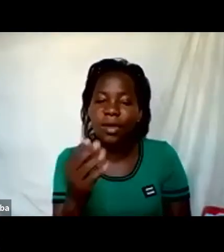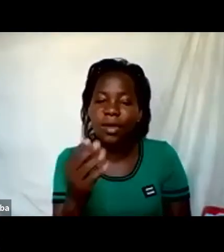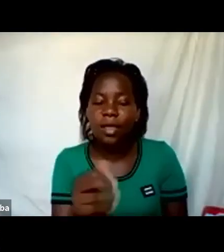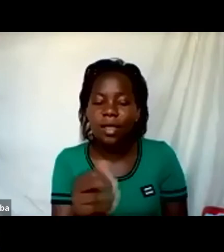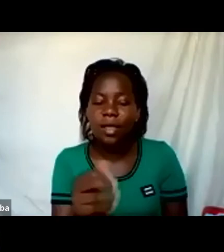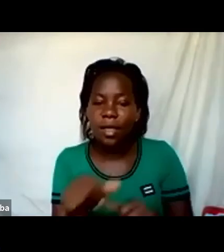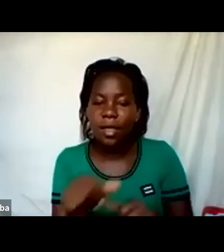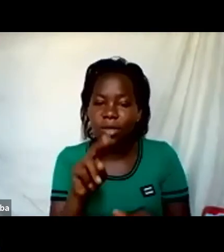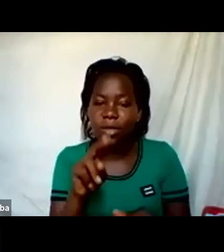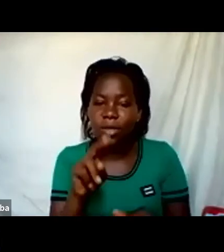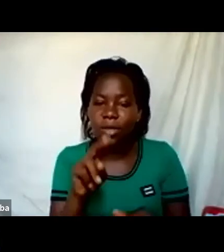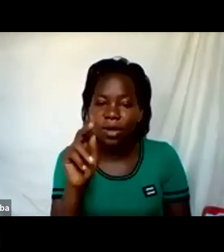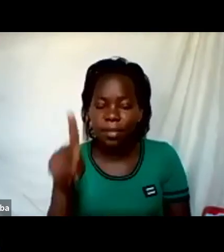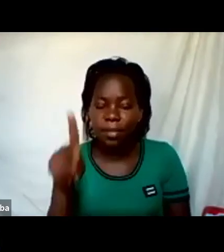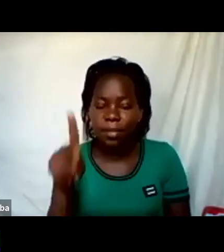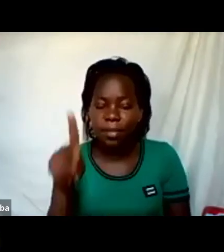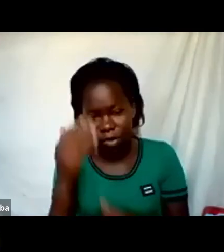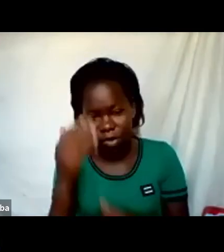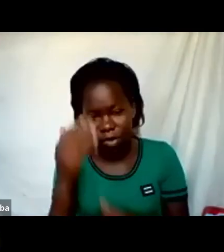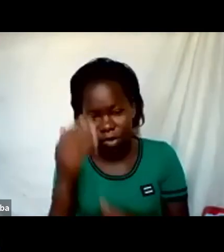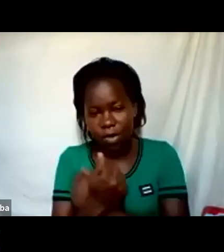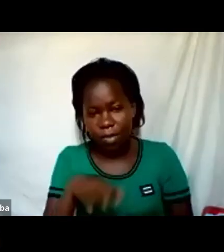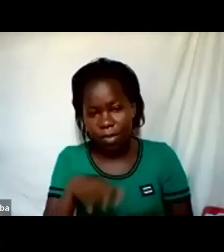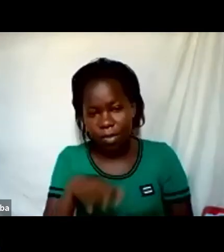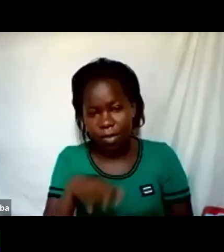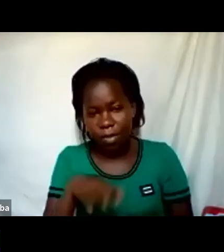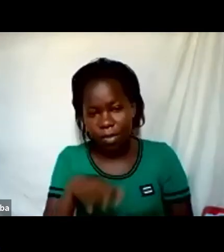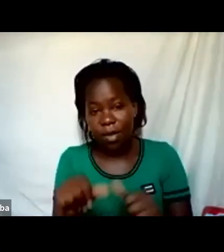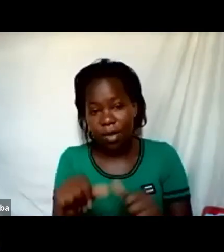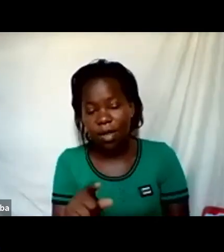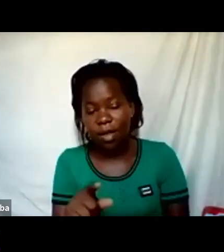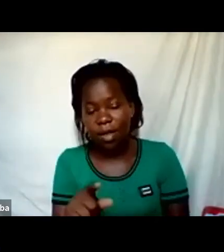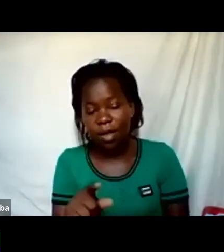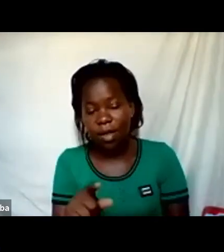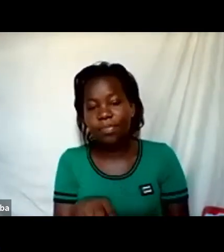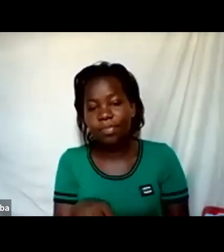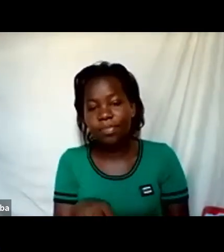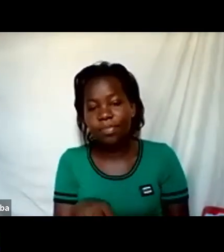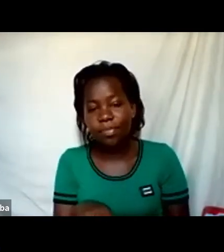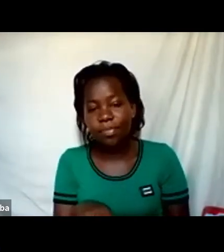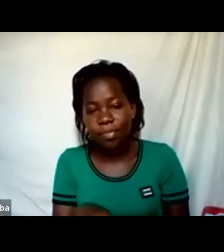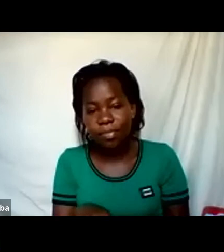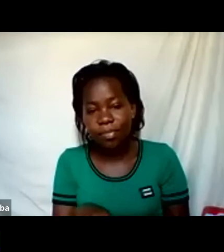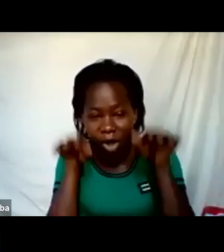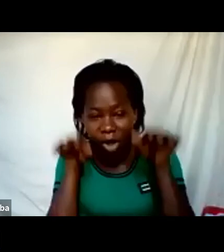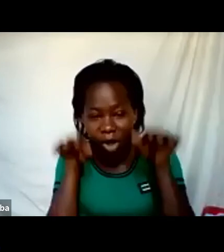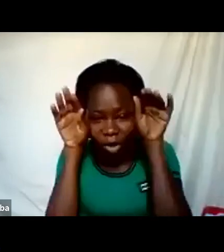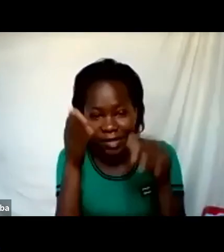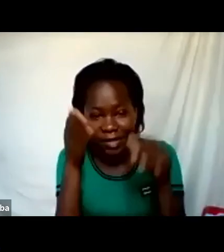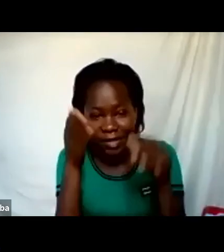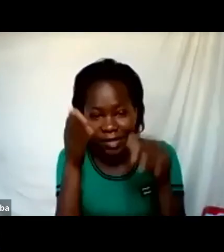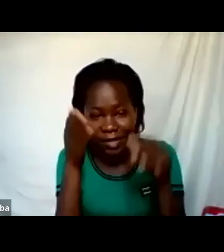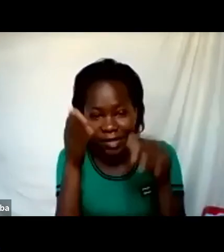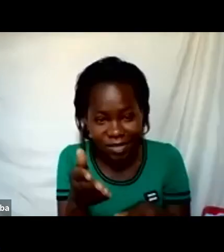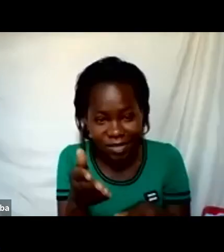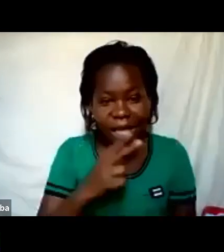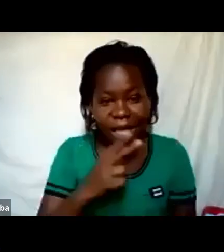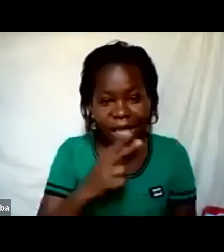of her passions and side hustles has to do with rabbits. Hadija, are you able to answer this one?